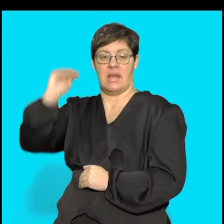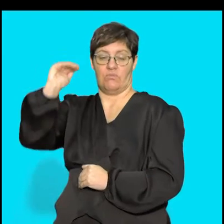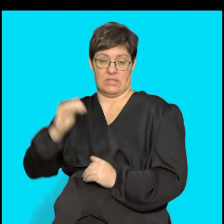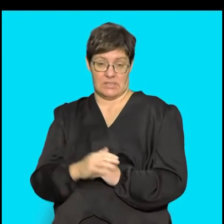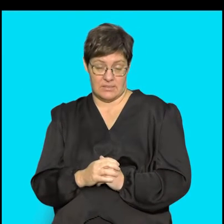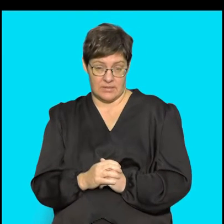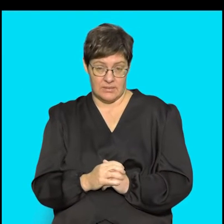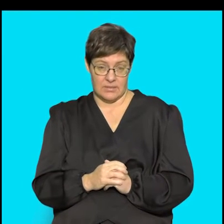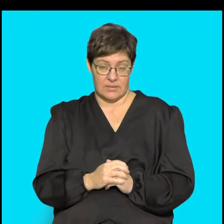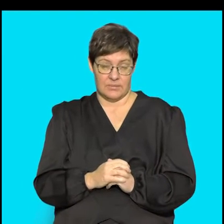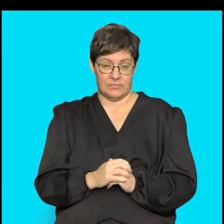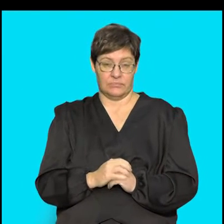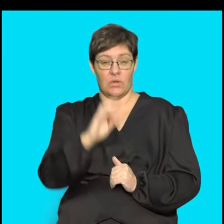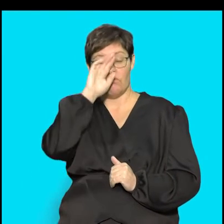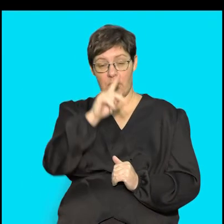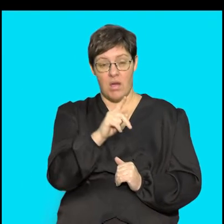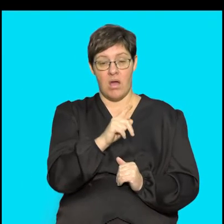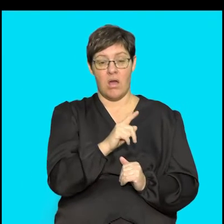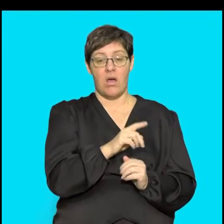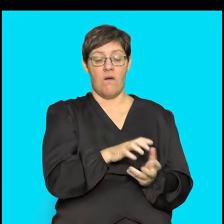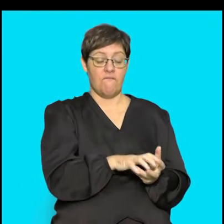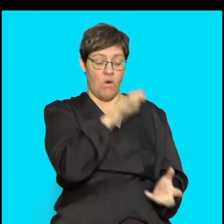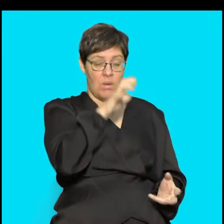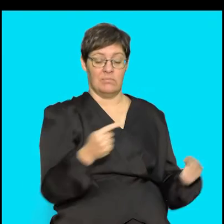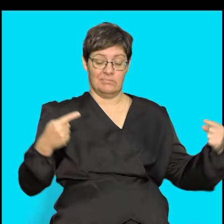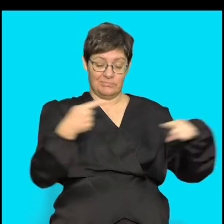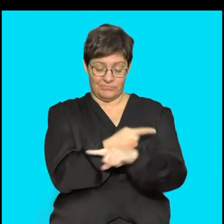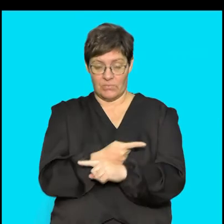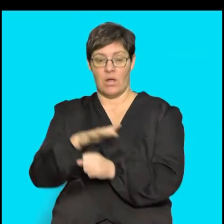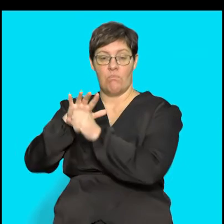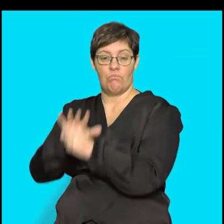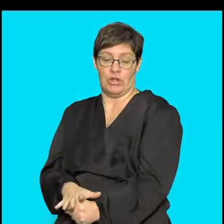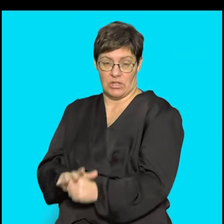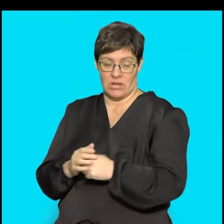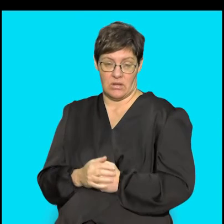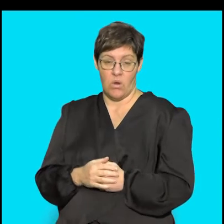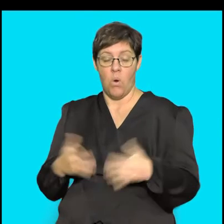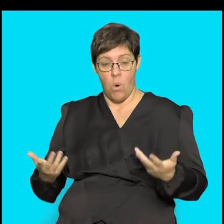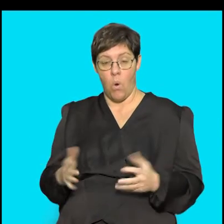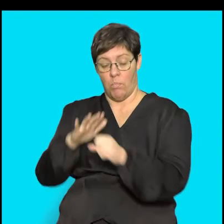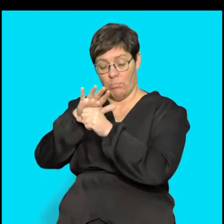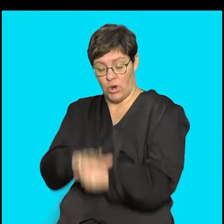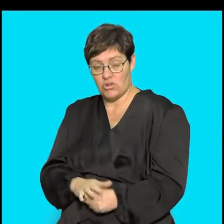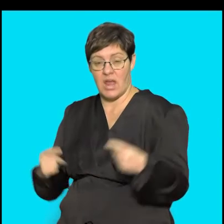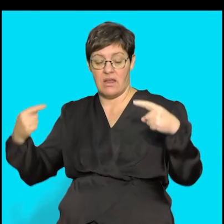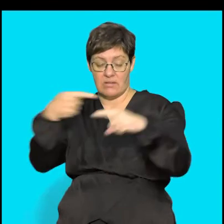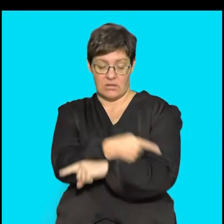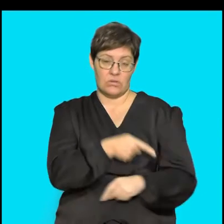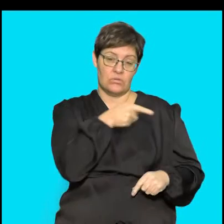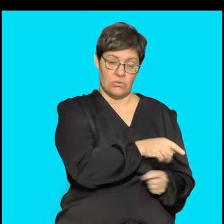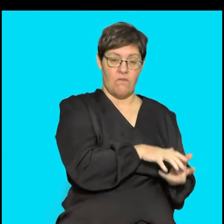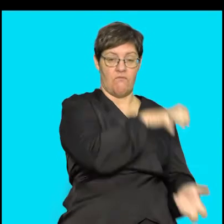pressure. Remember, our volume is inversely proportional to pressure, or our pressure is